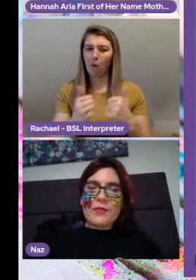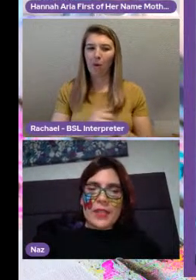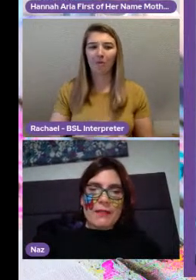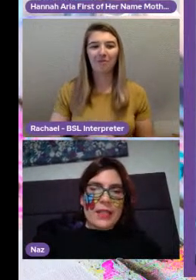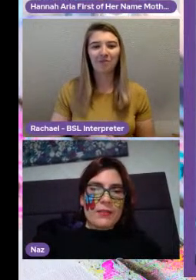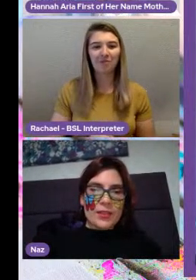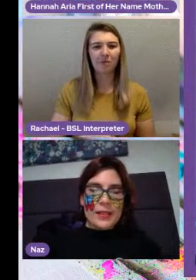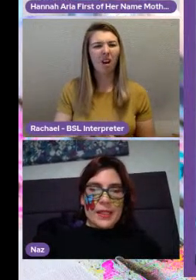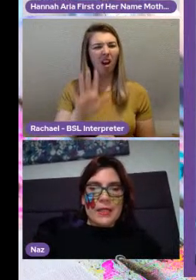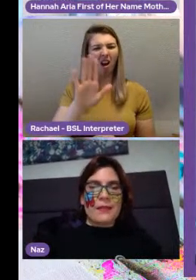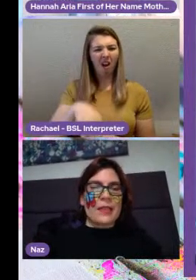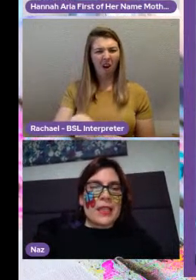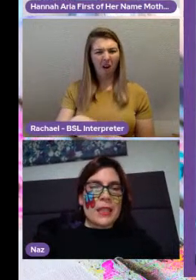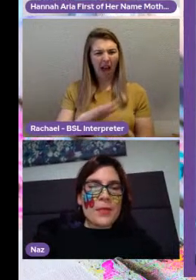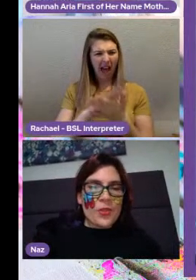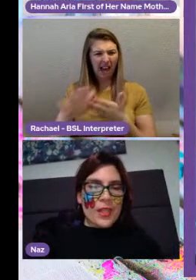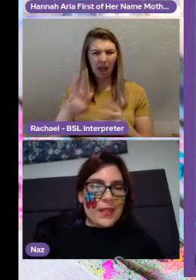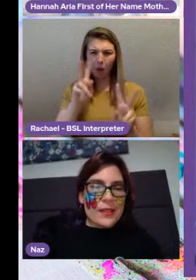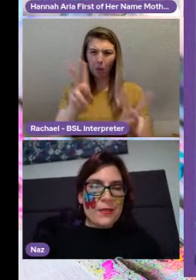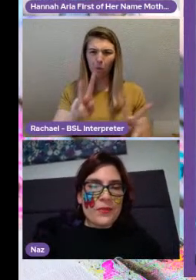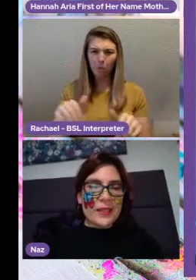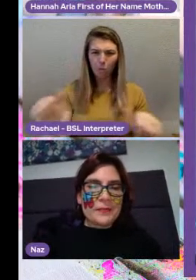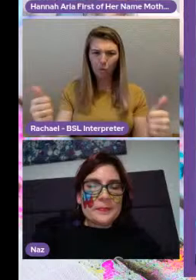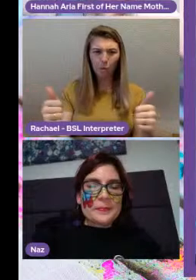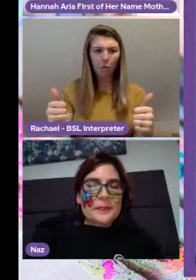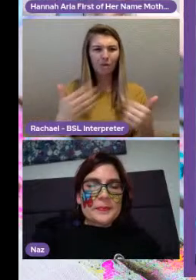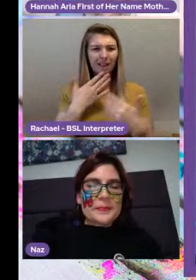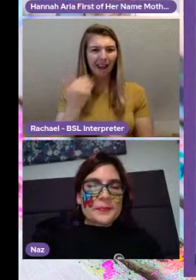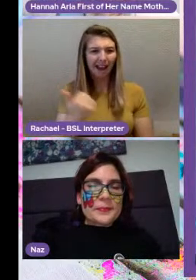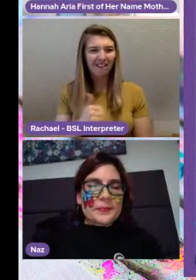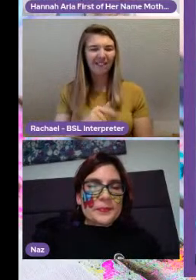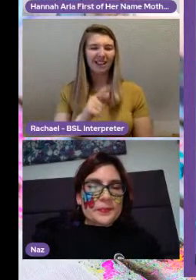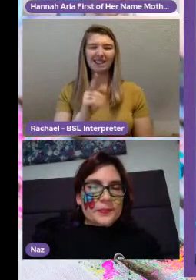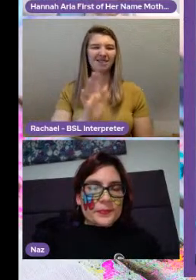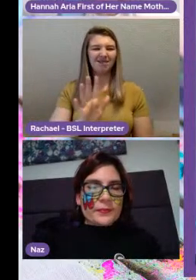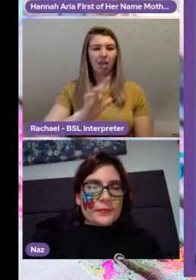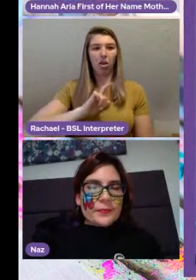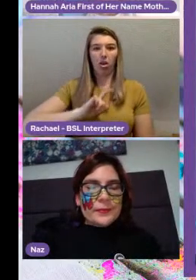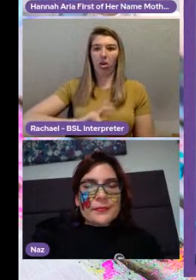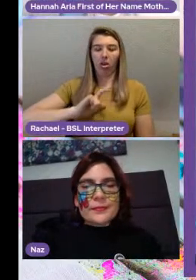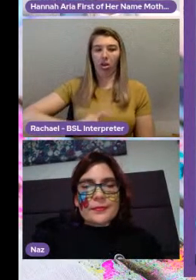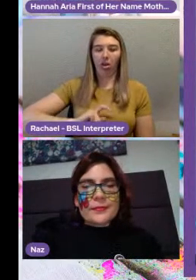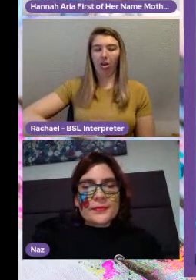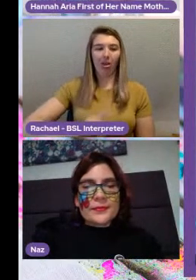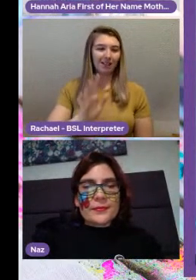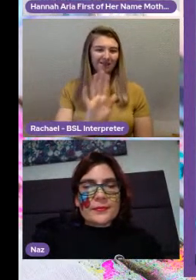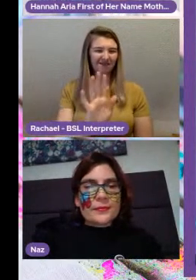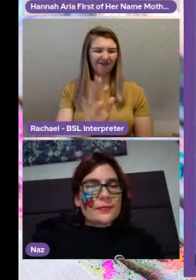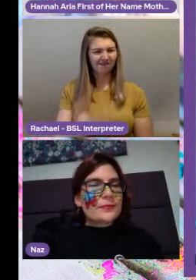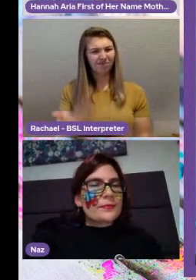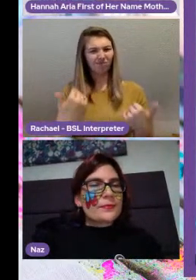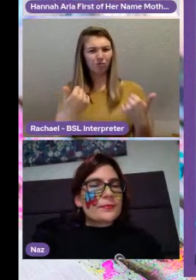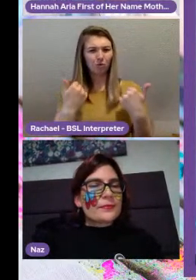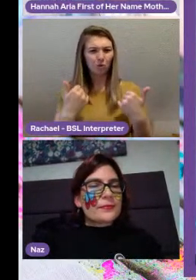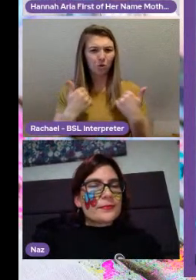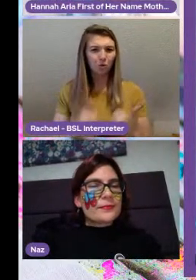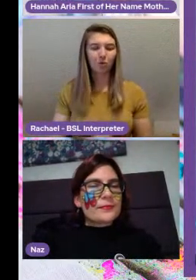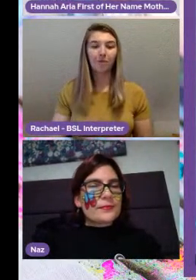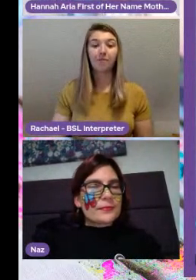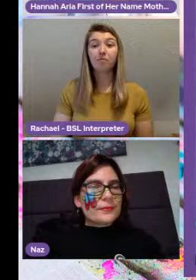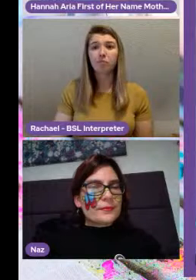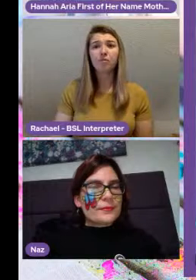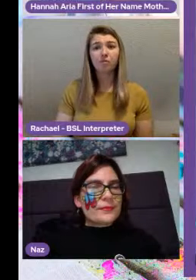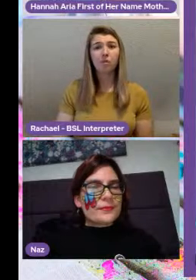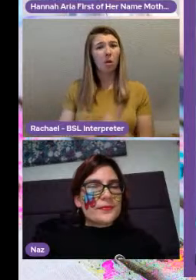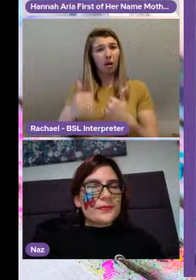Do yourself down, Hannah. I can see that. It's lovely. But it was good fun. But it was very messy. I